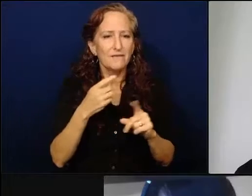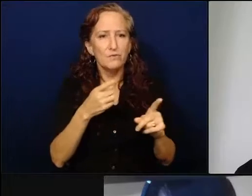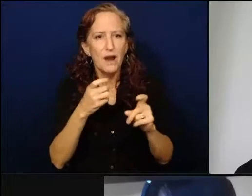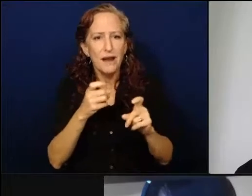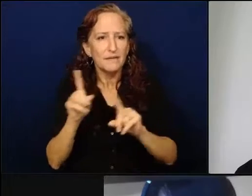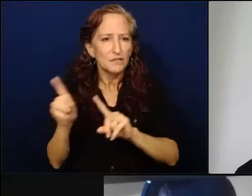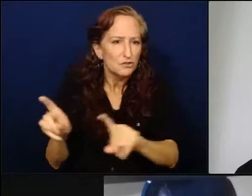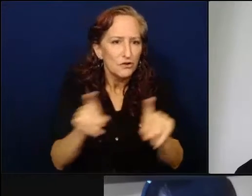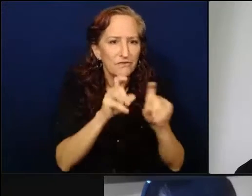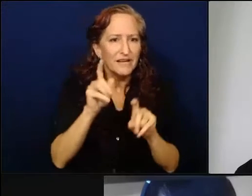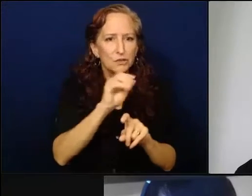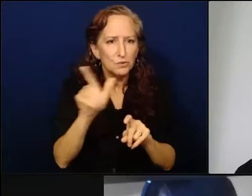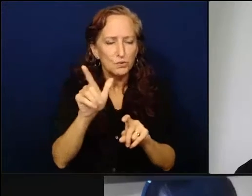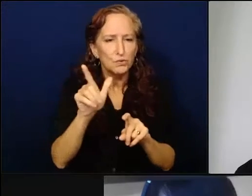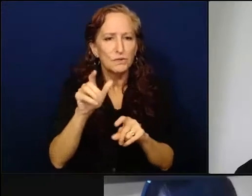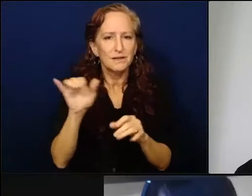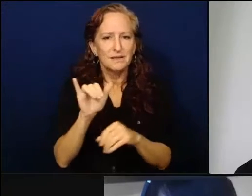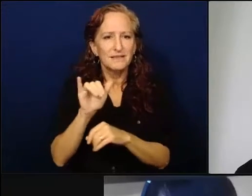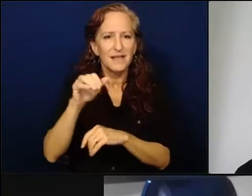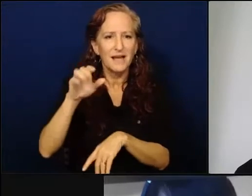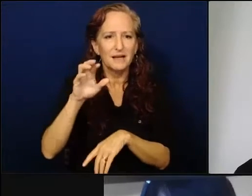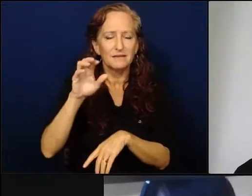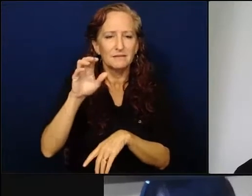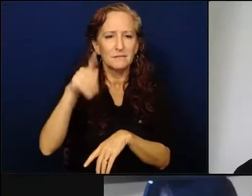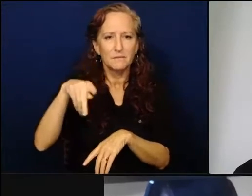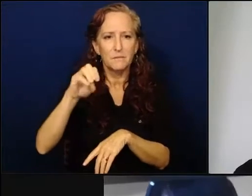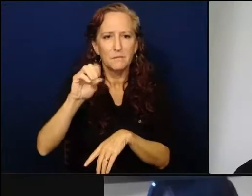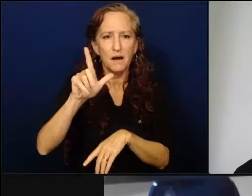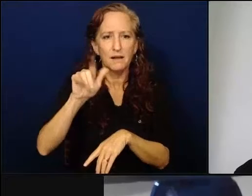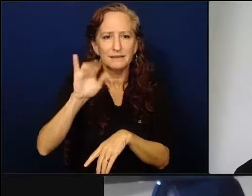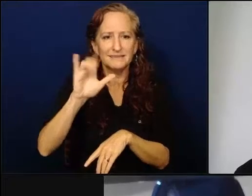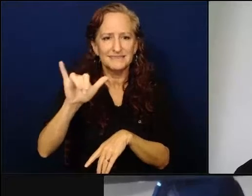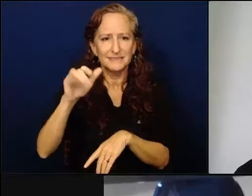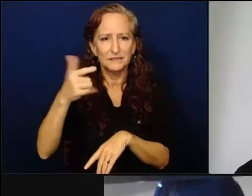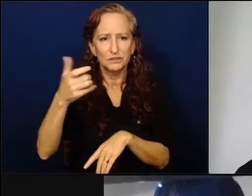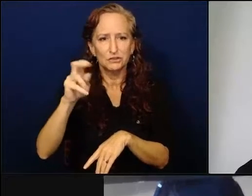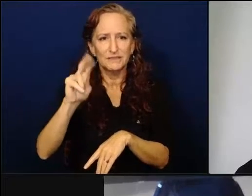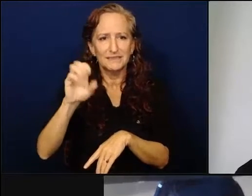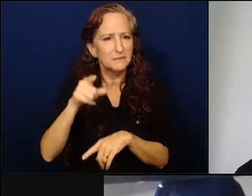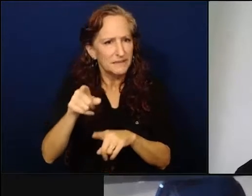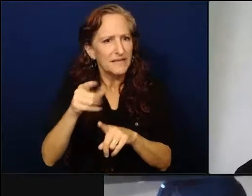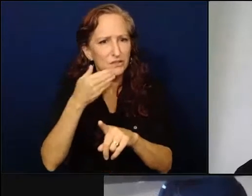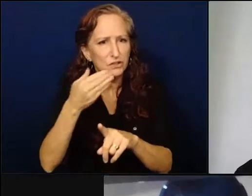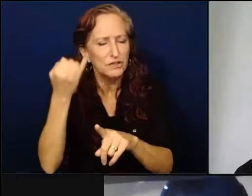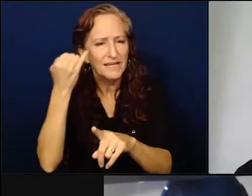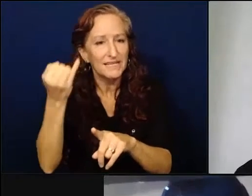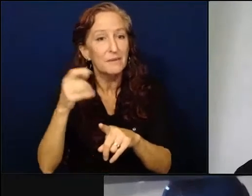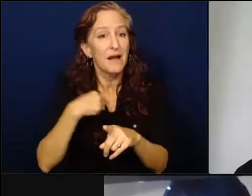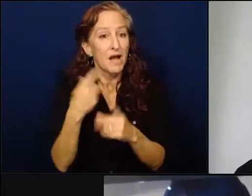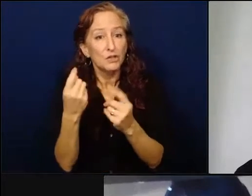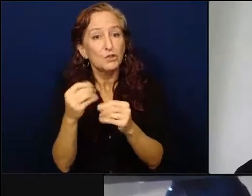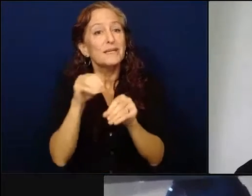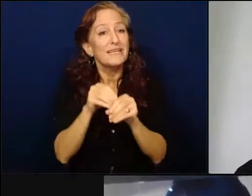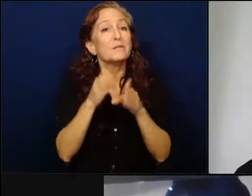described, although I think that's a brilliant practice to put in place. But I'm basically modeling that in person with the team as